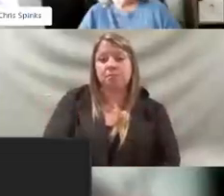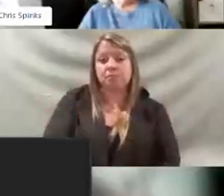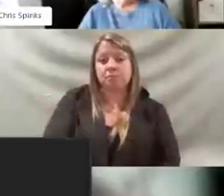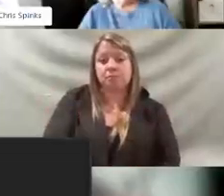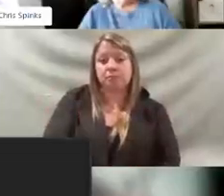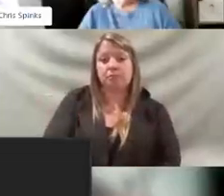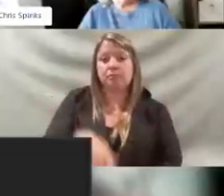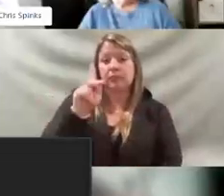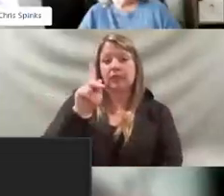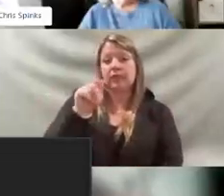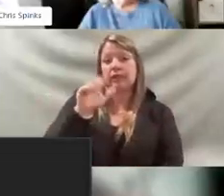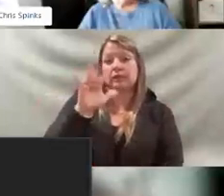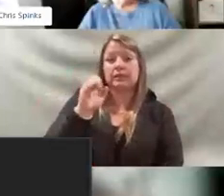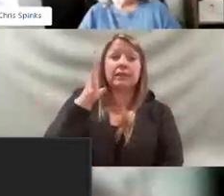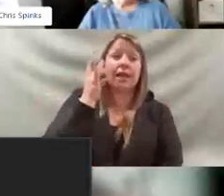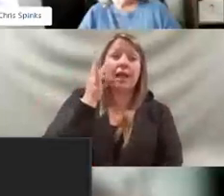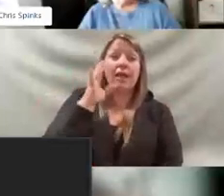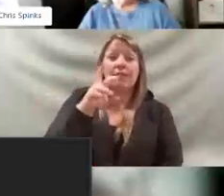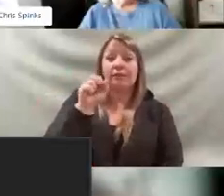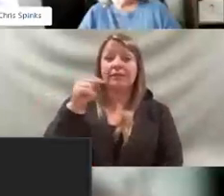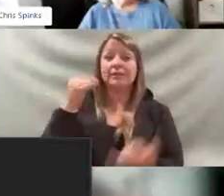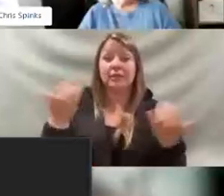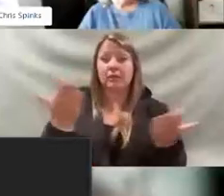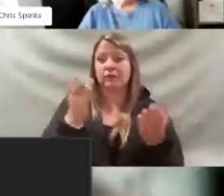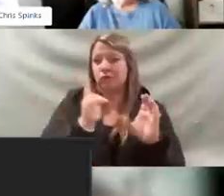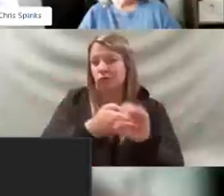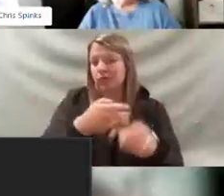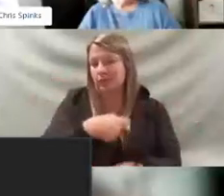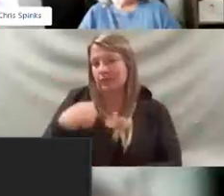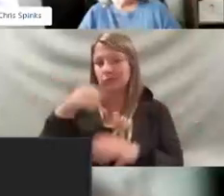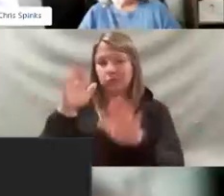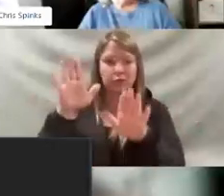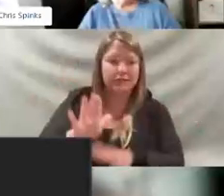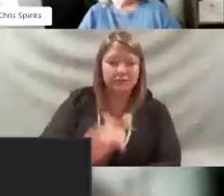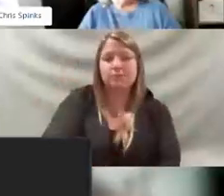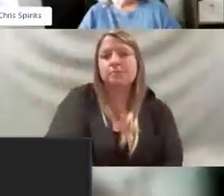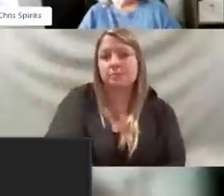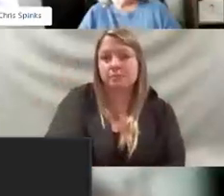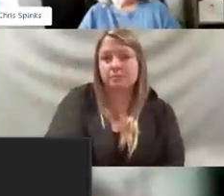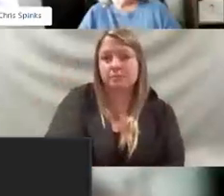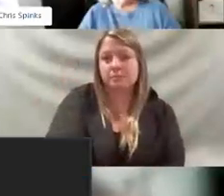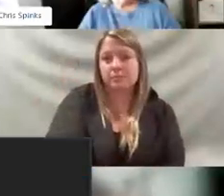right, so this is Casey. I see that Catherine Vest is now present. Great.